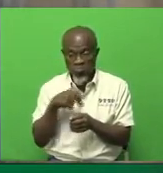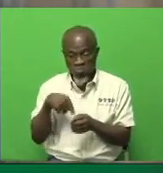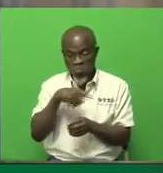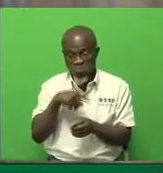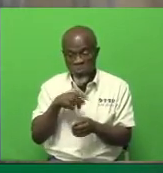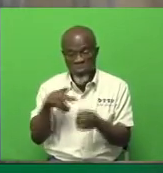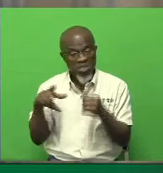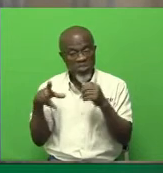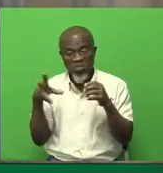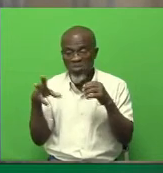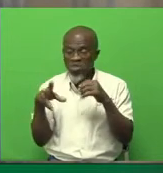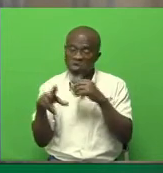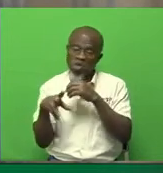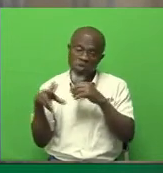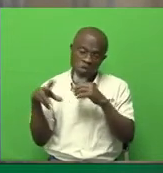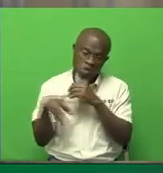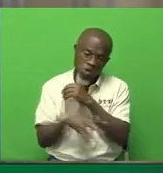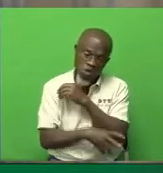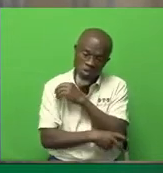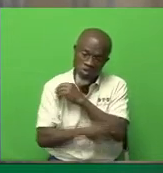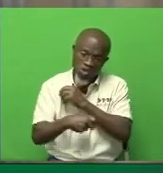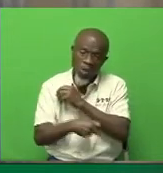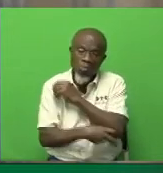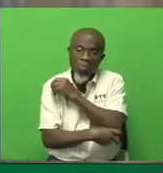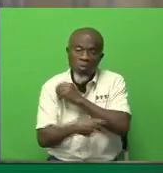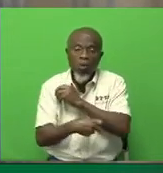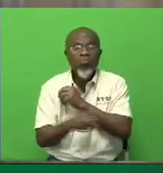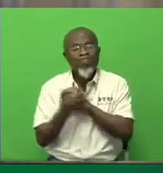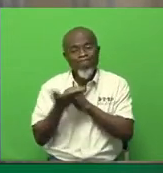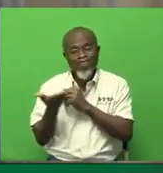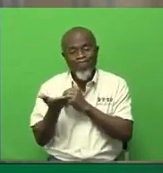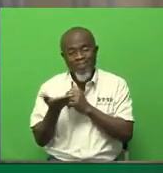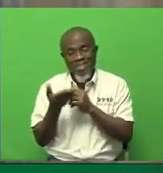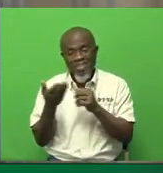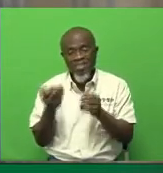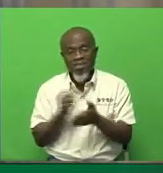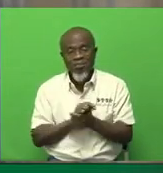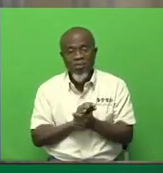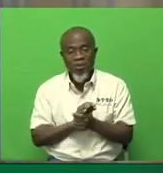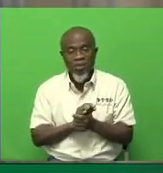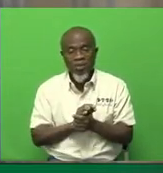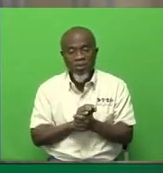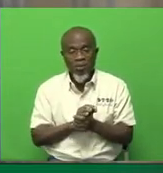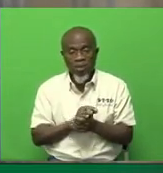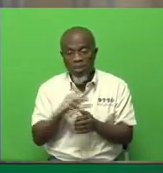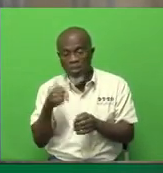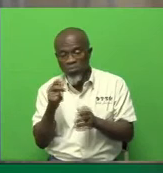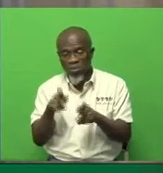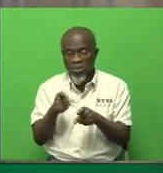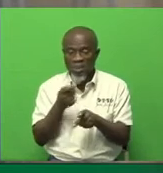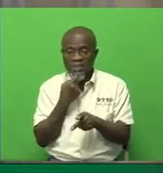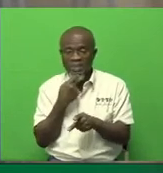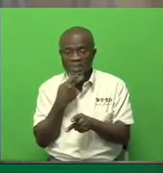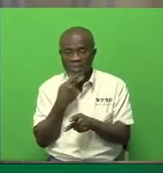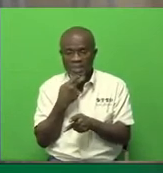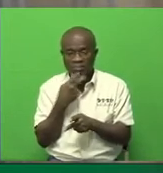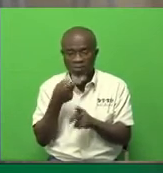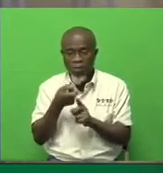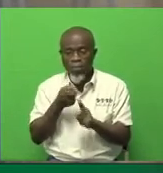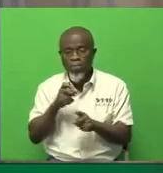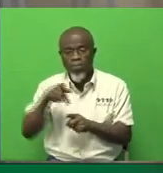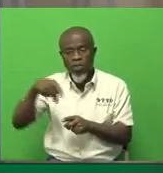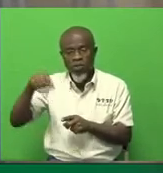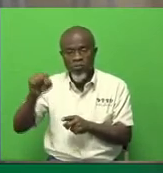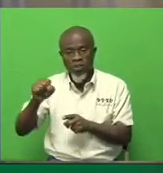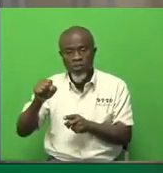being murdered in Broad Delight Miss Noreen John a small business owner from Port of Spain told us about how she was robbed